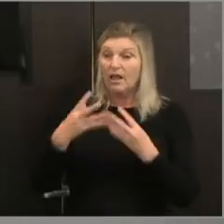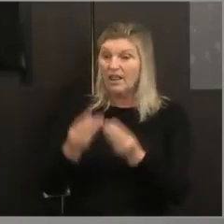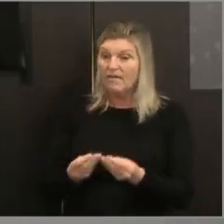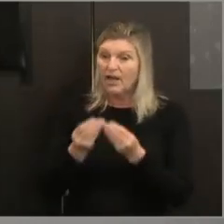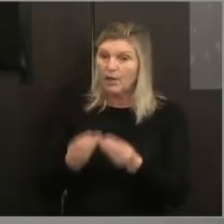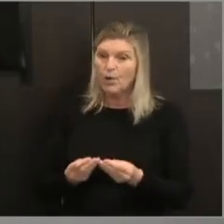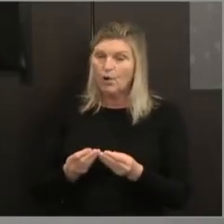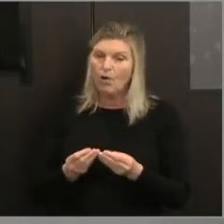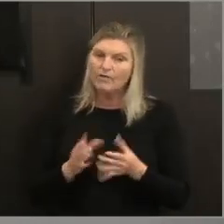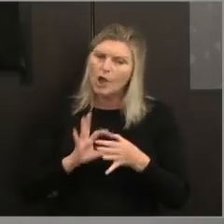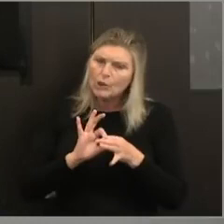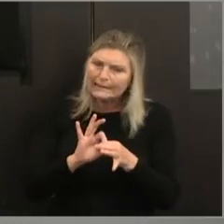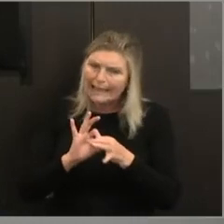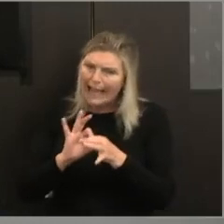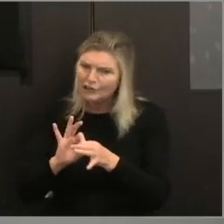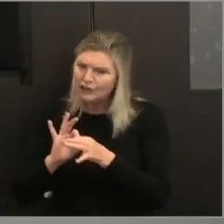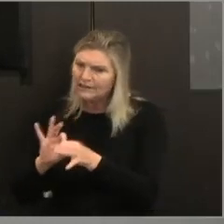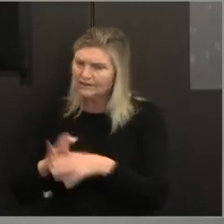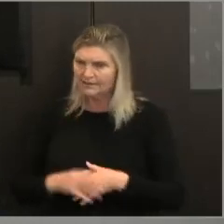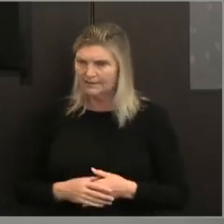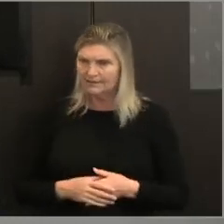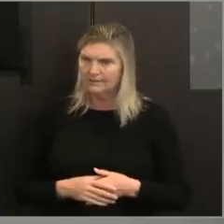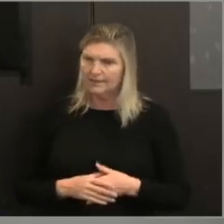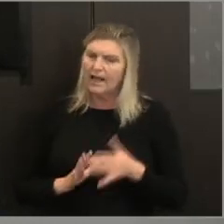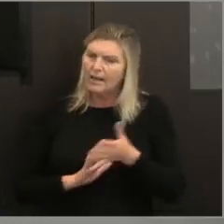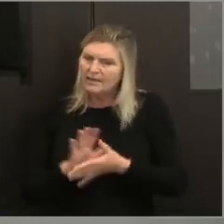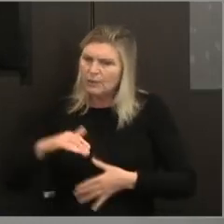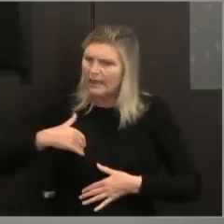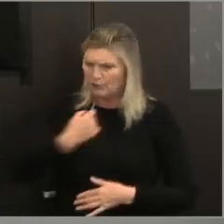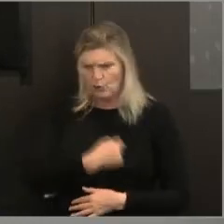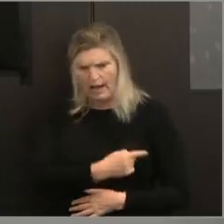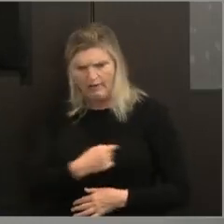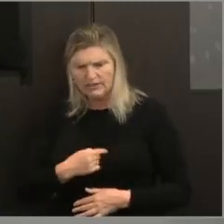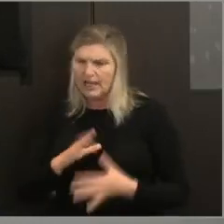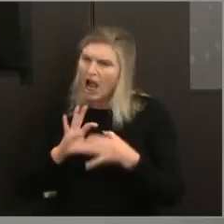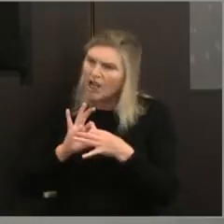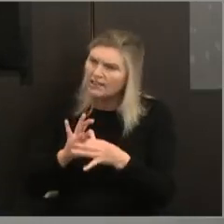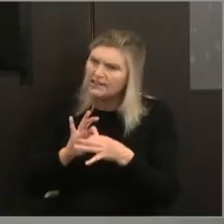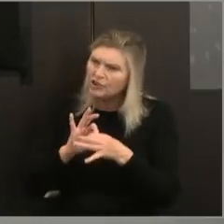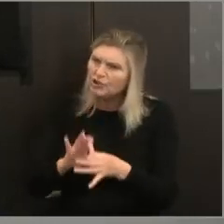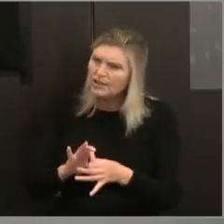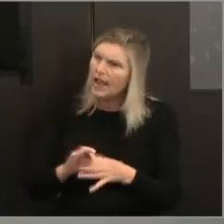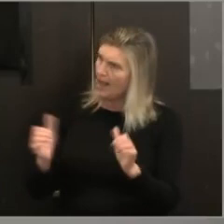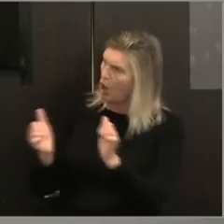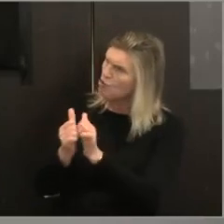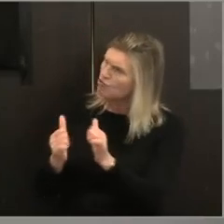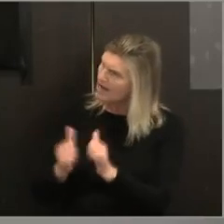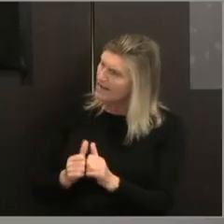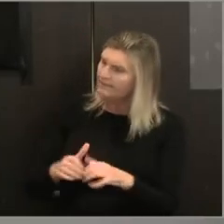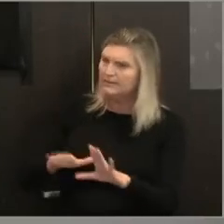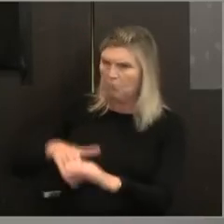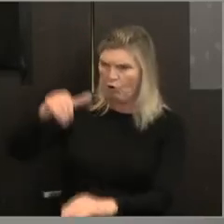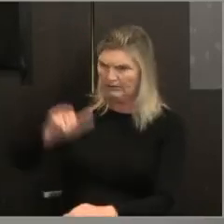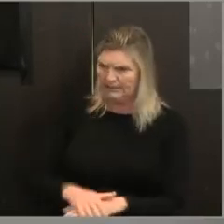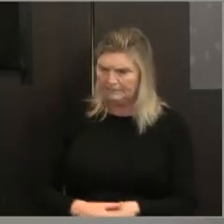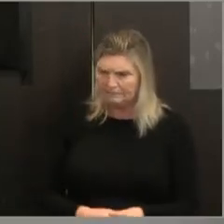of conciliation, that is the need to guarantee a conciliatory and consensual democracy.